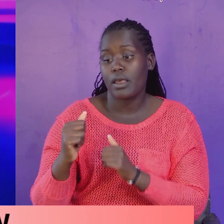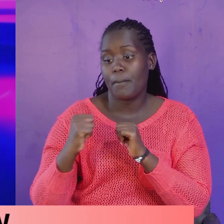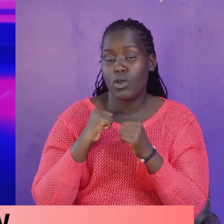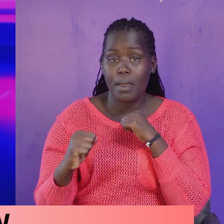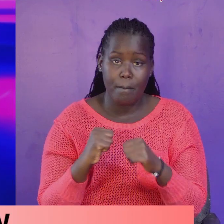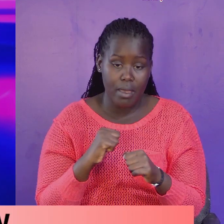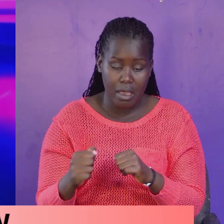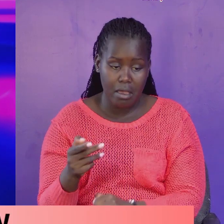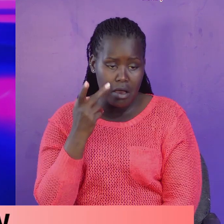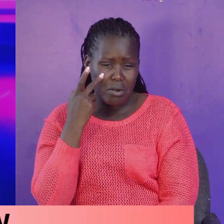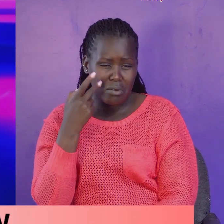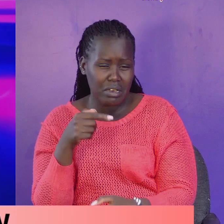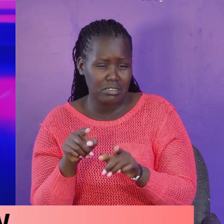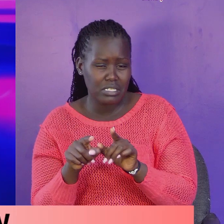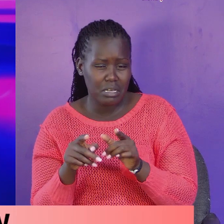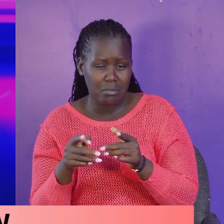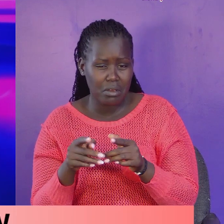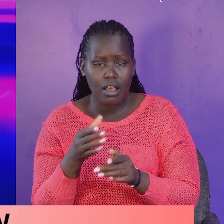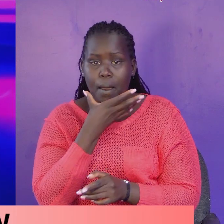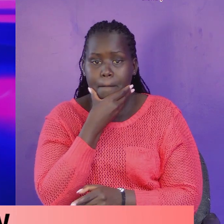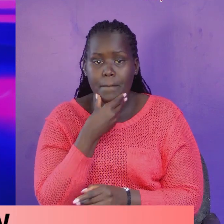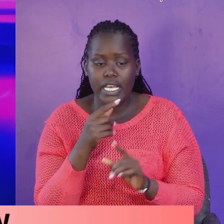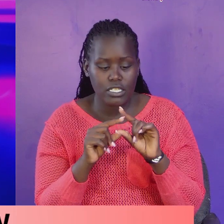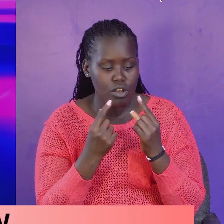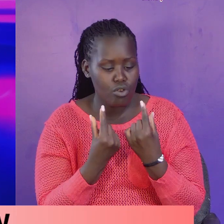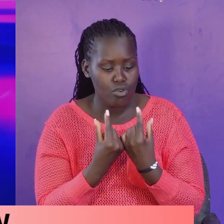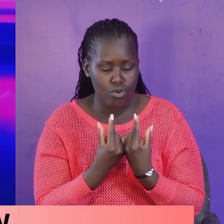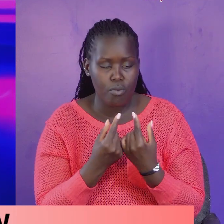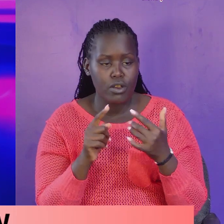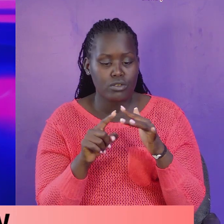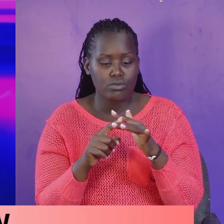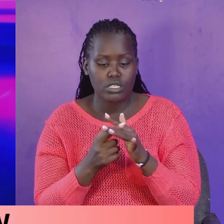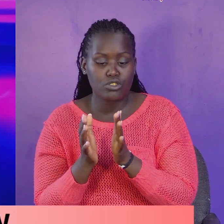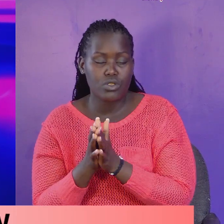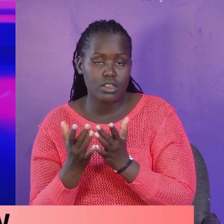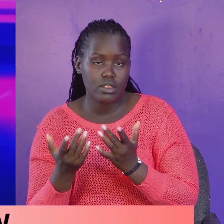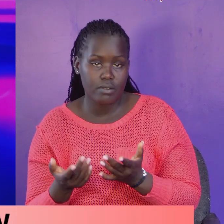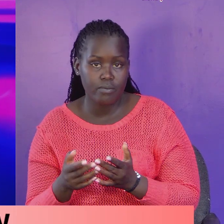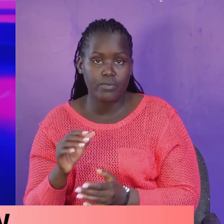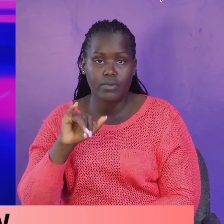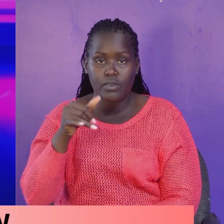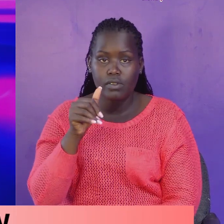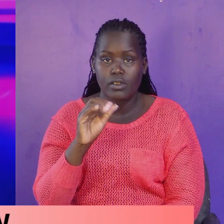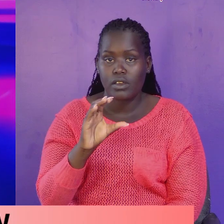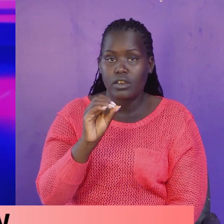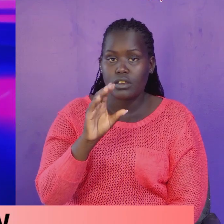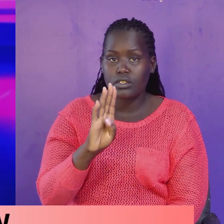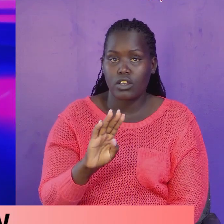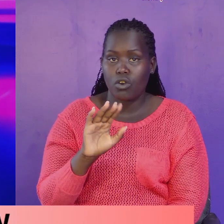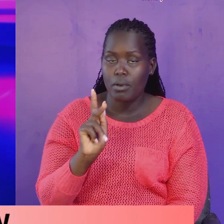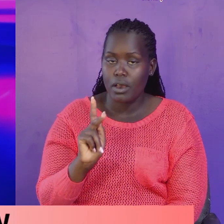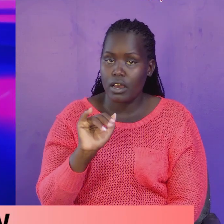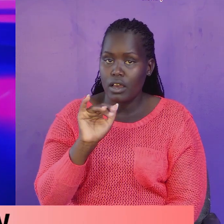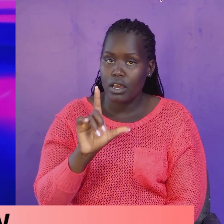Because looking even in the men's category, to start with, Jacob Kiplimo